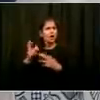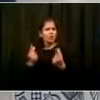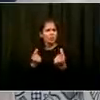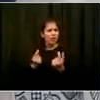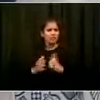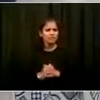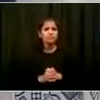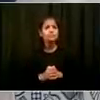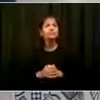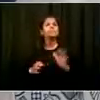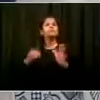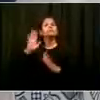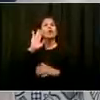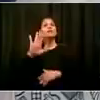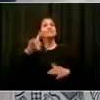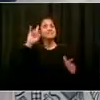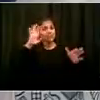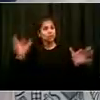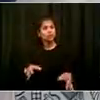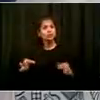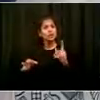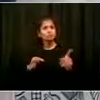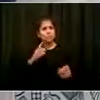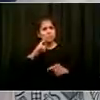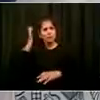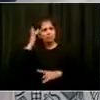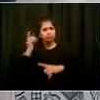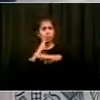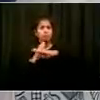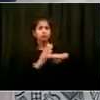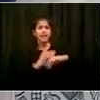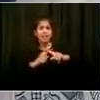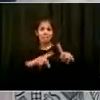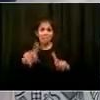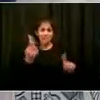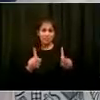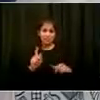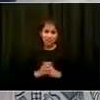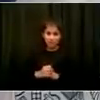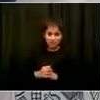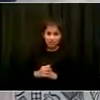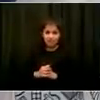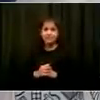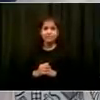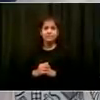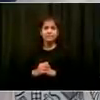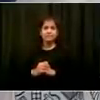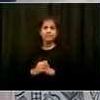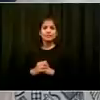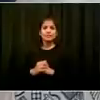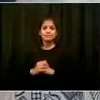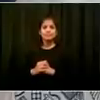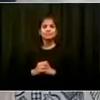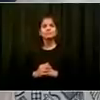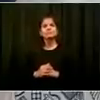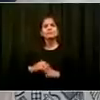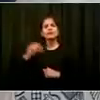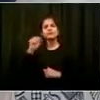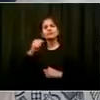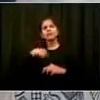vaccine. Yeah, Jacob, look, first of all, I respect the question, but let's be real here. We were the epicenter of the